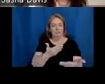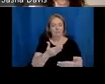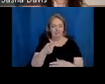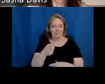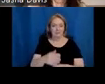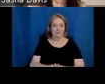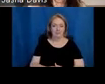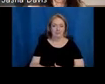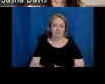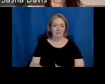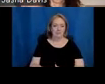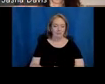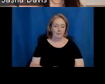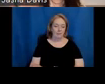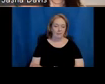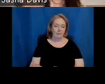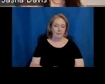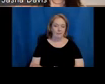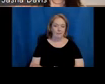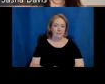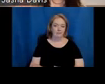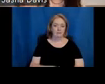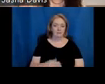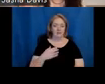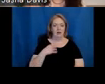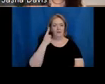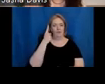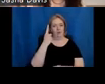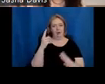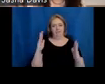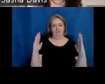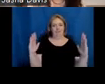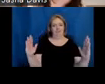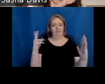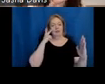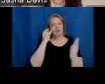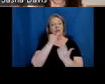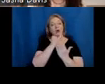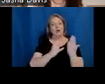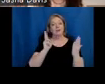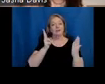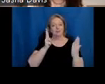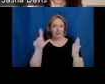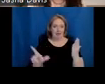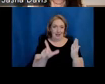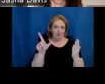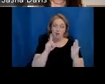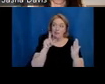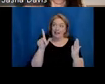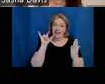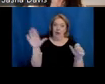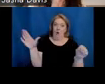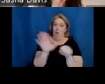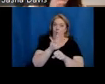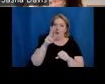a very visible section of the art history library, although this continues throughout the entire third